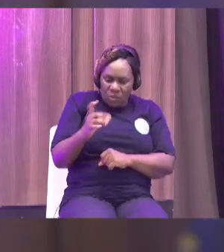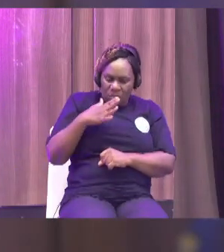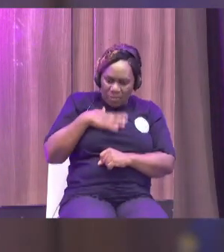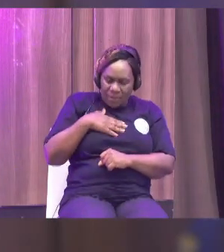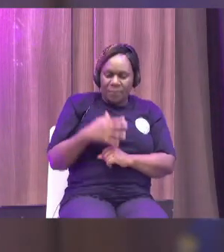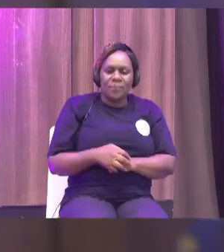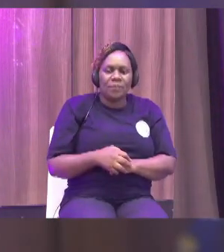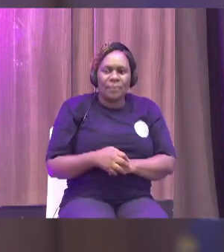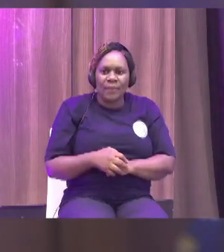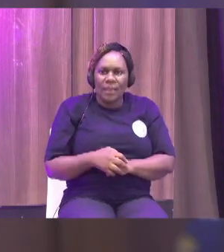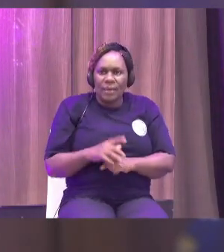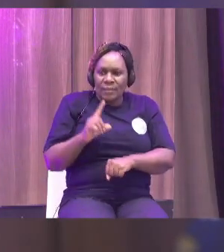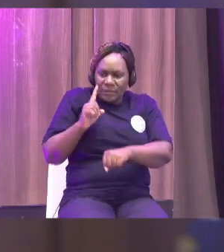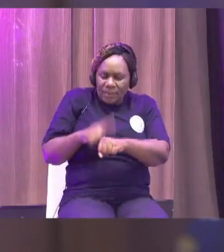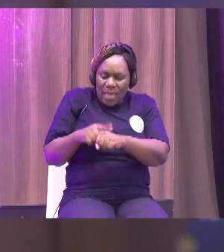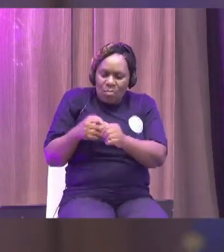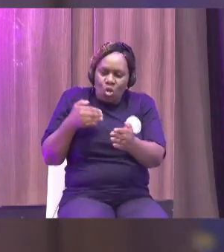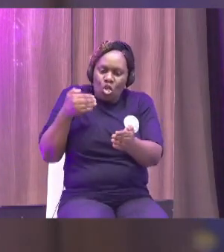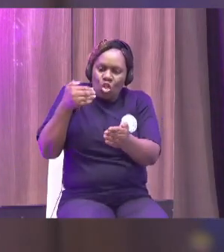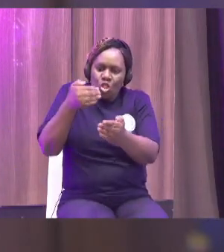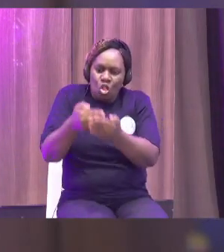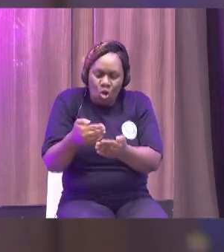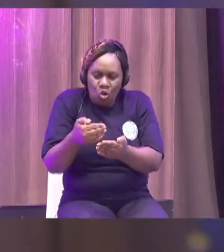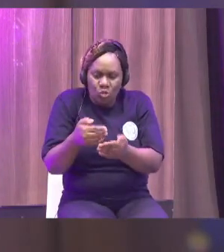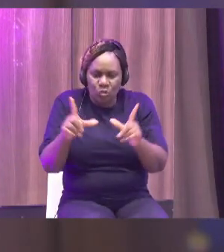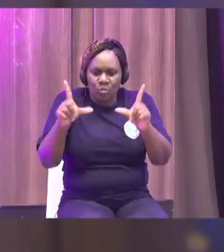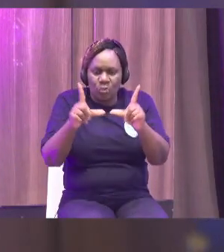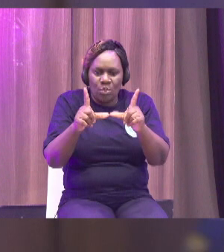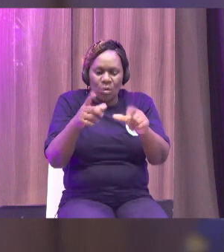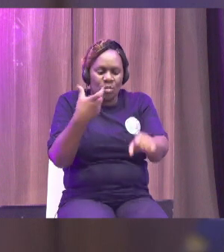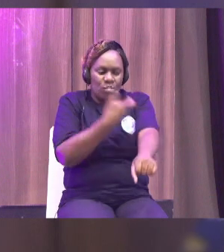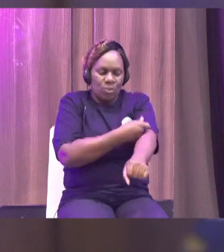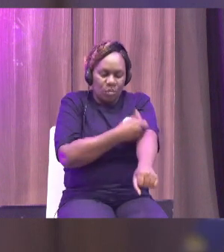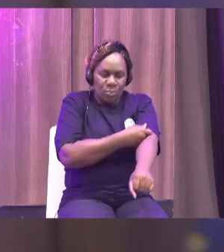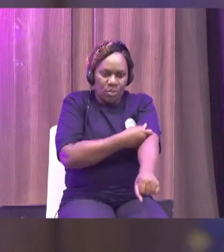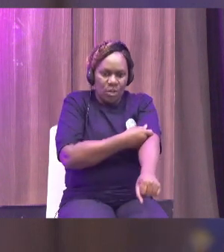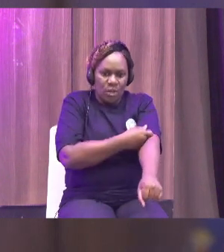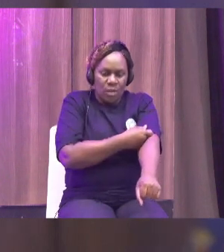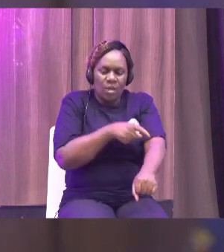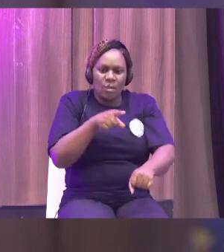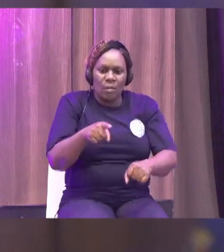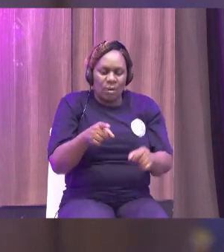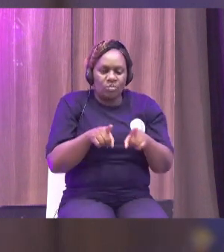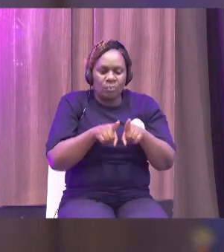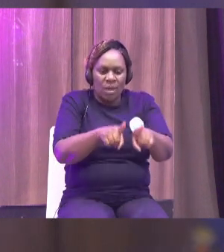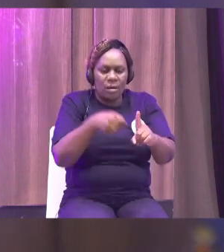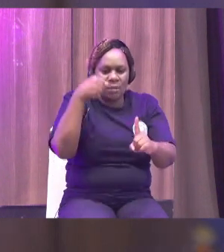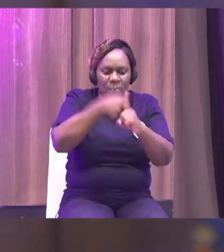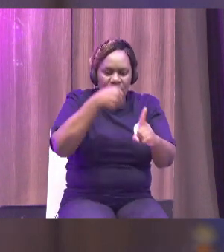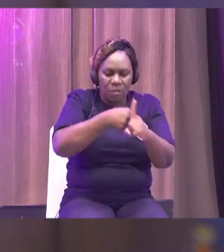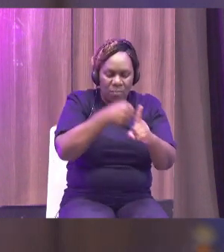is, as we draw closer to the licensure of maternal GBS vaccines, are there parallel efforts